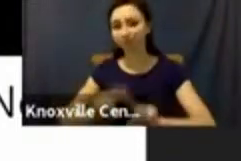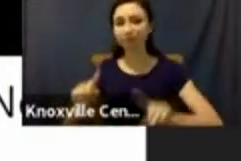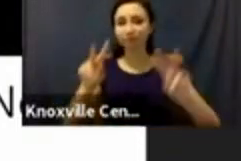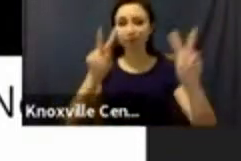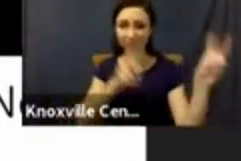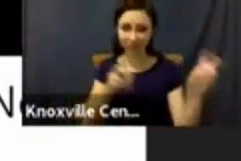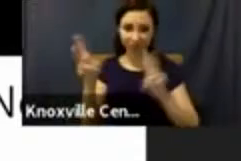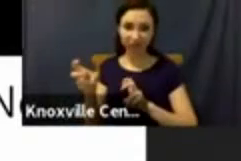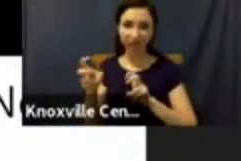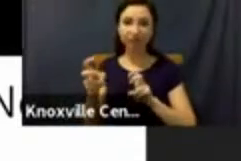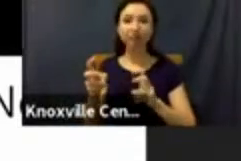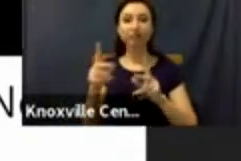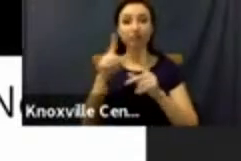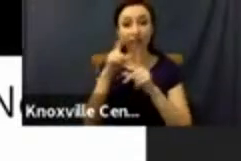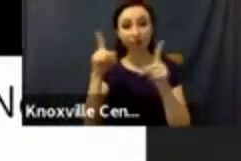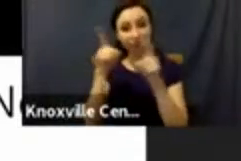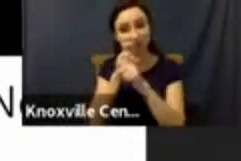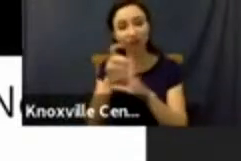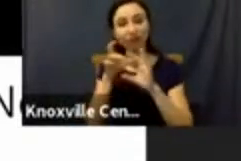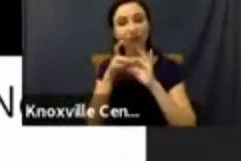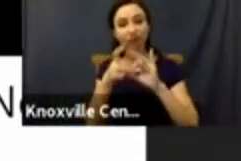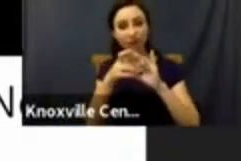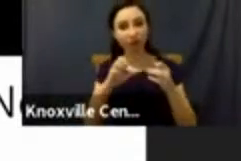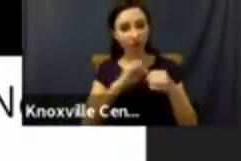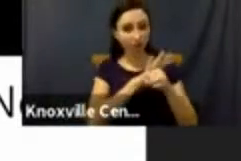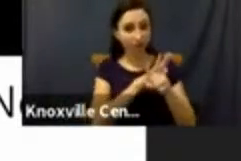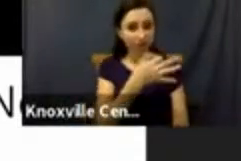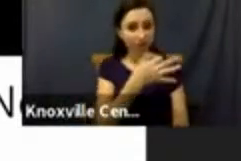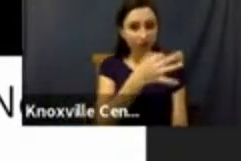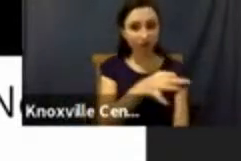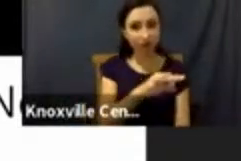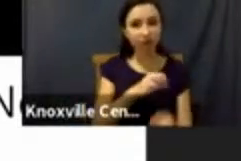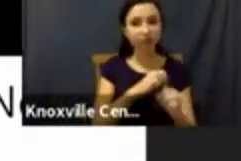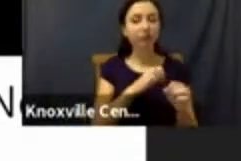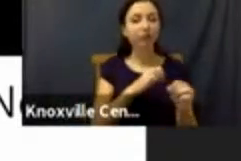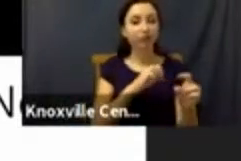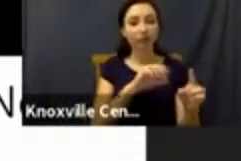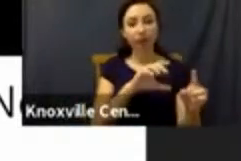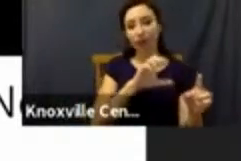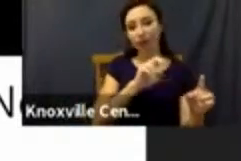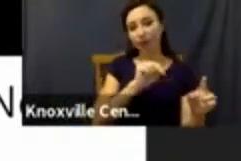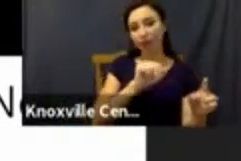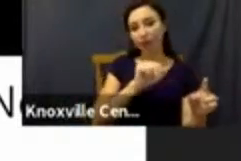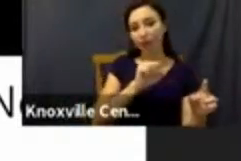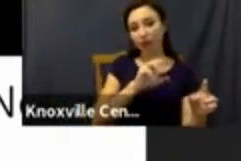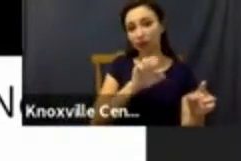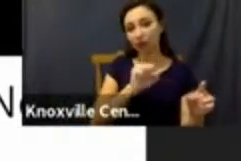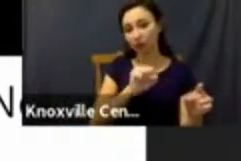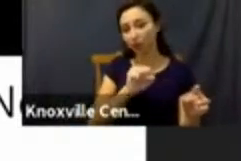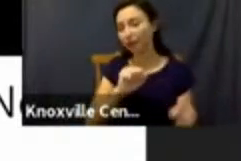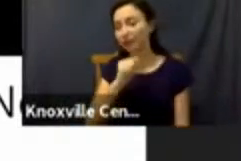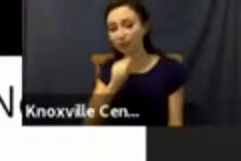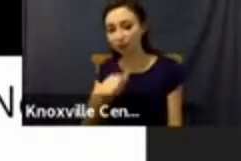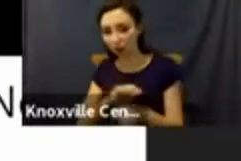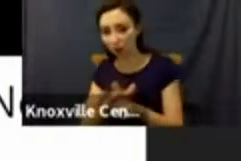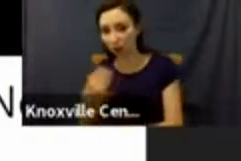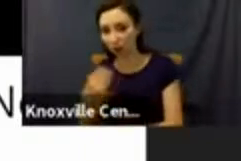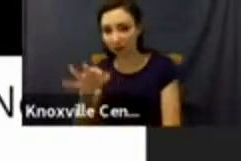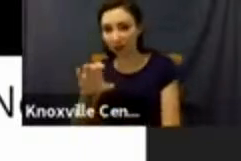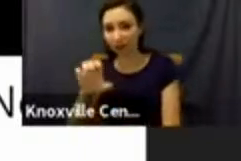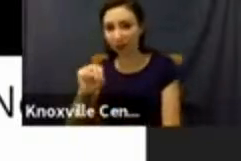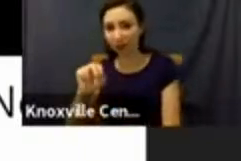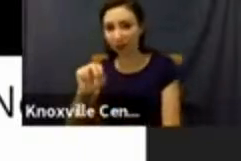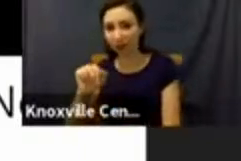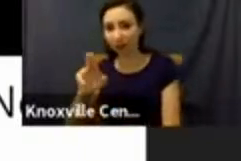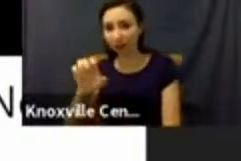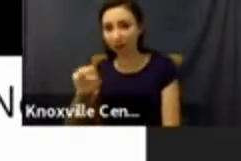complex relationship between COVID-19 census and non-COVID-19 census. And the unanimous thought of the group was that